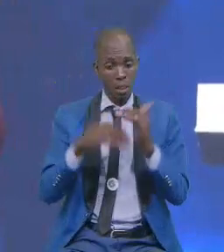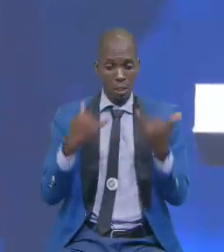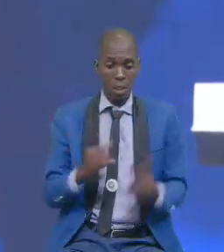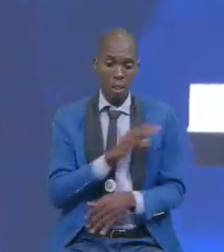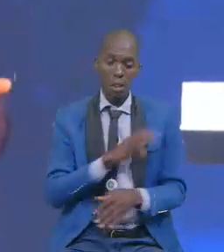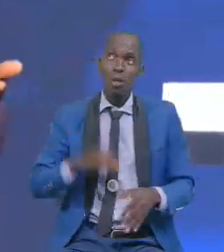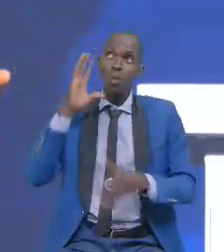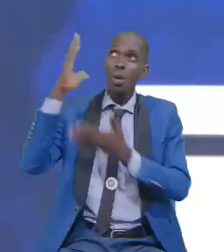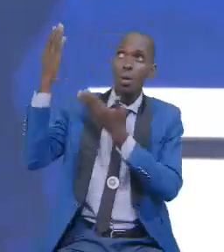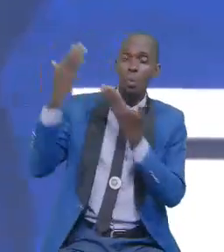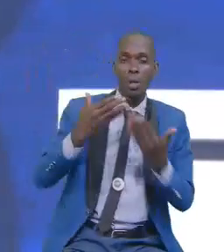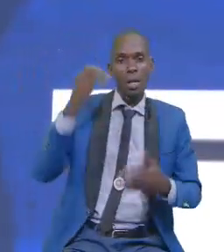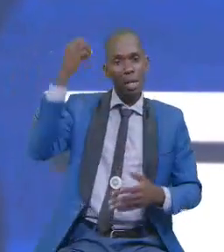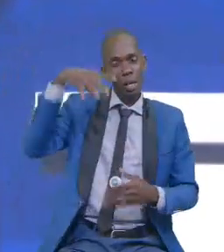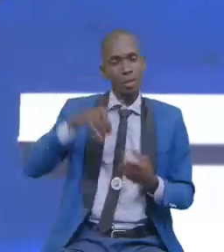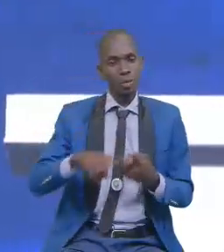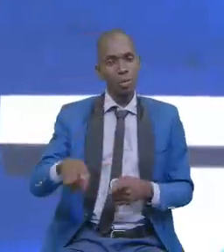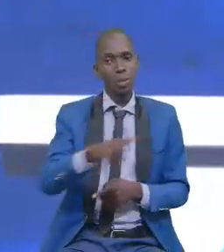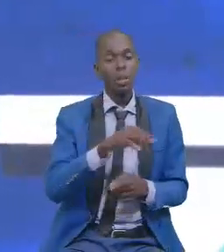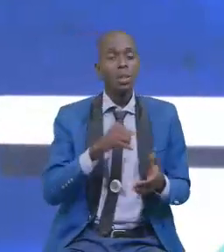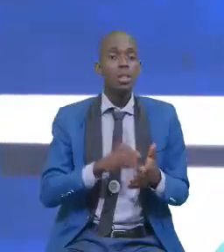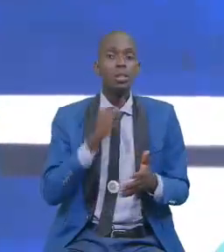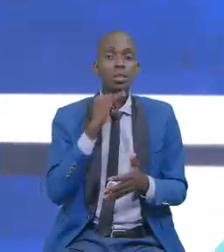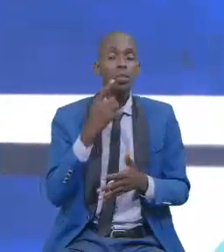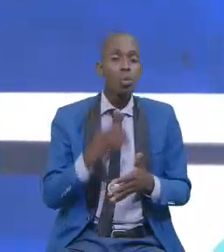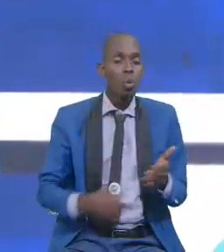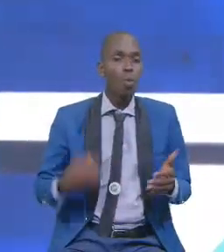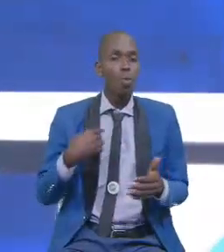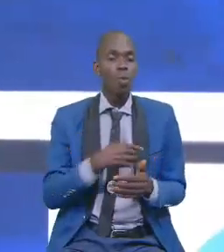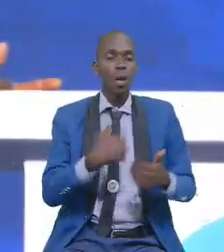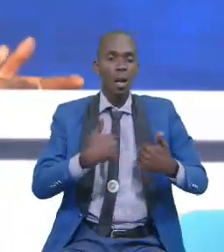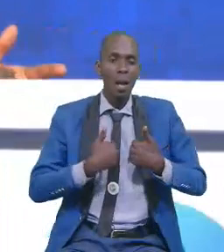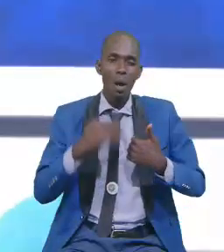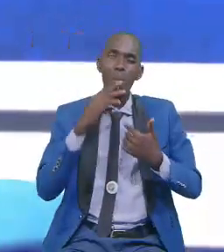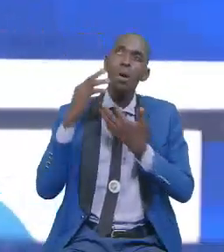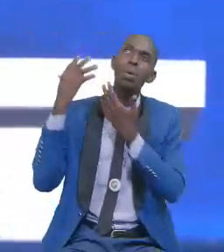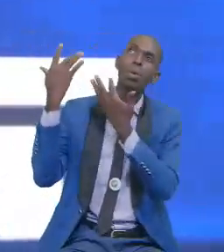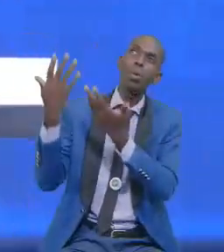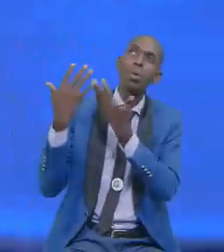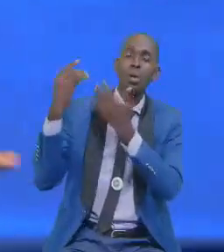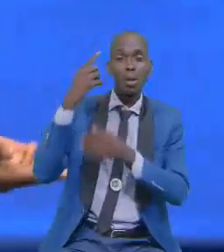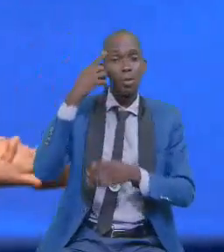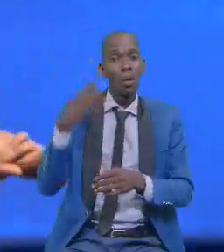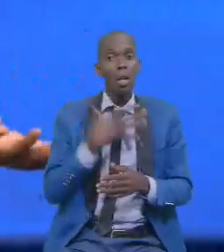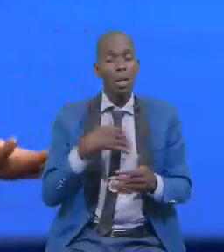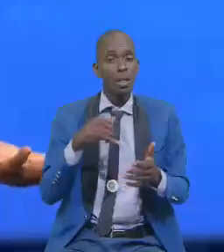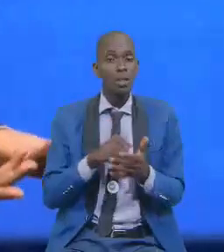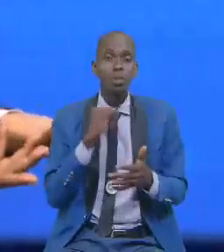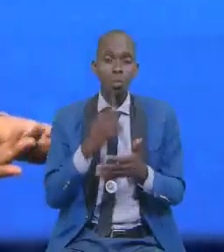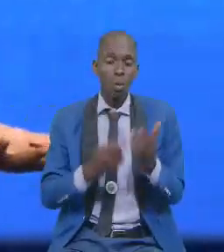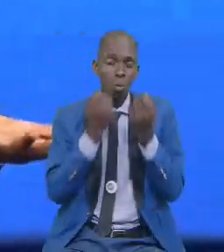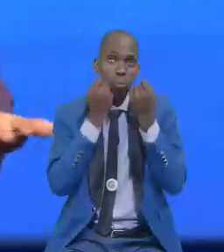unto them. It is what we have been waiting for. And it is what he awakens us to,